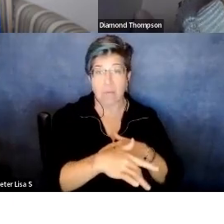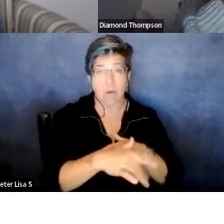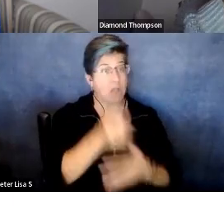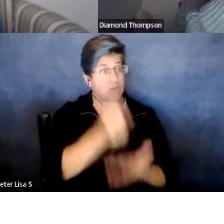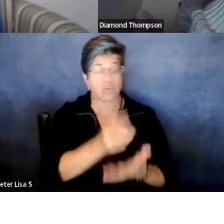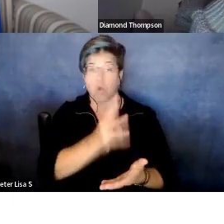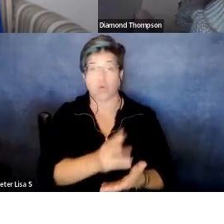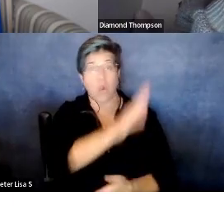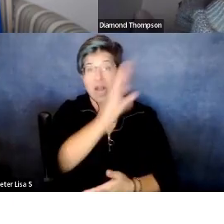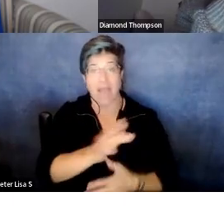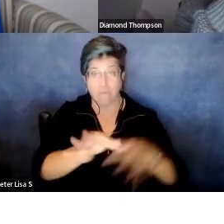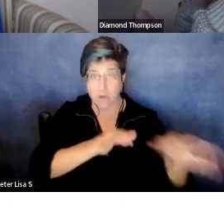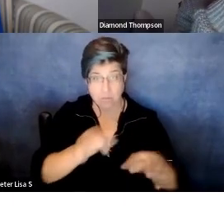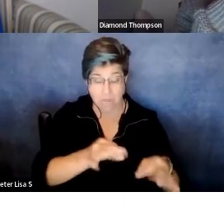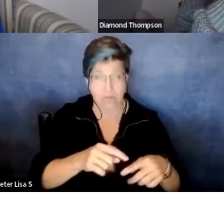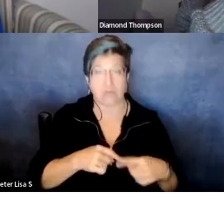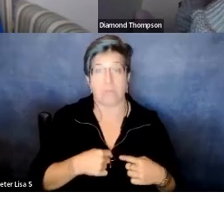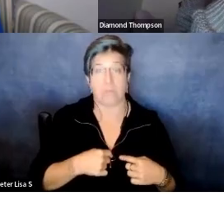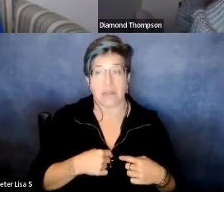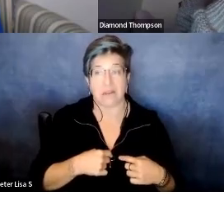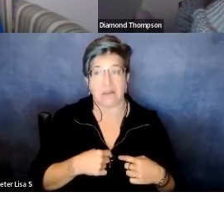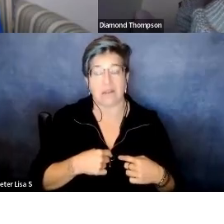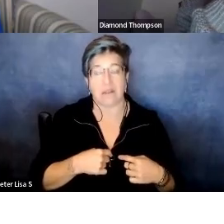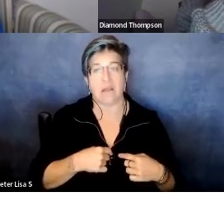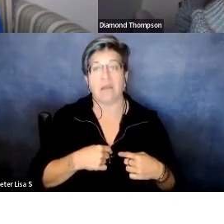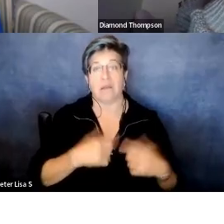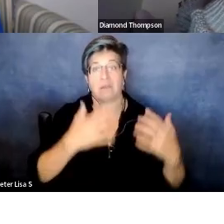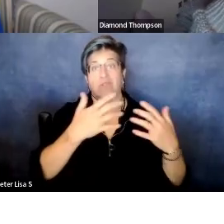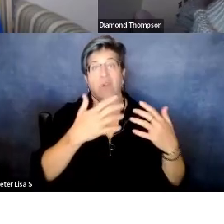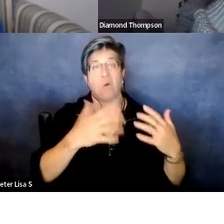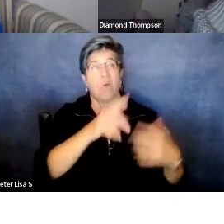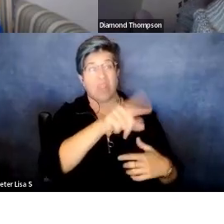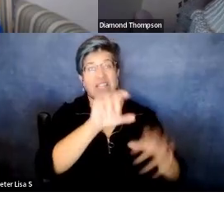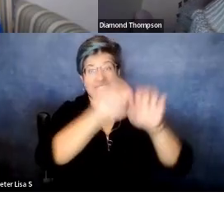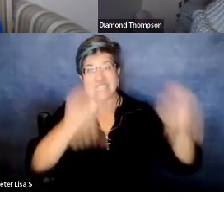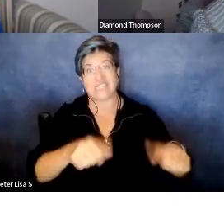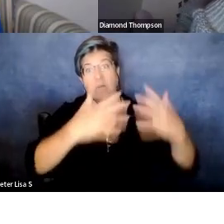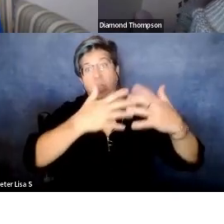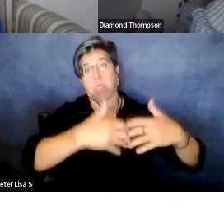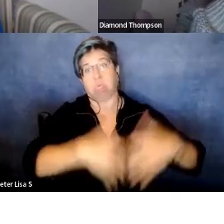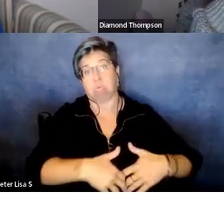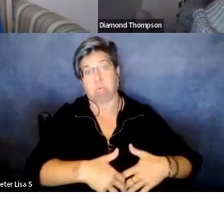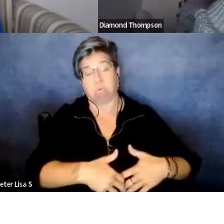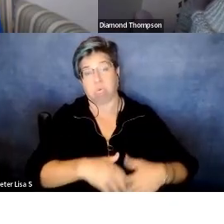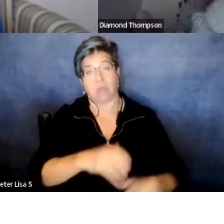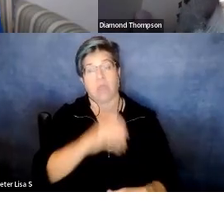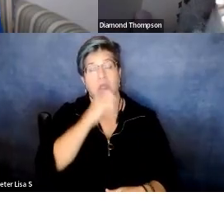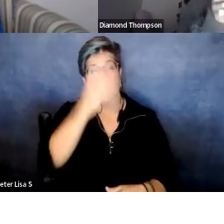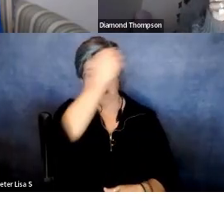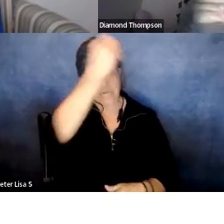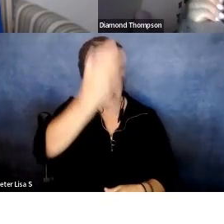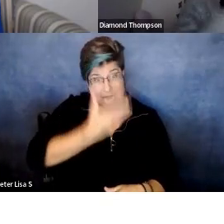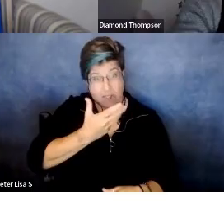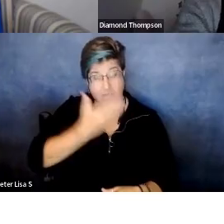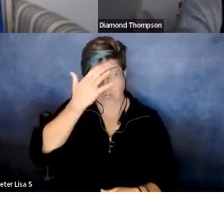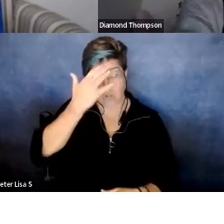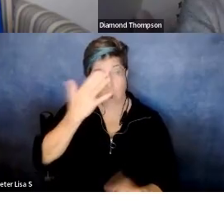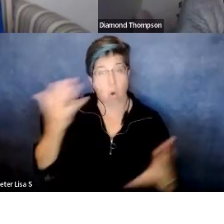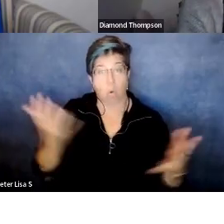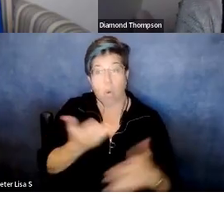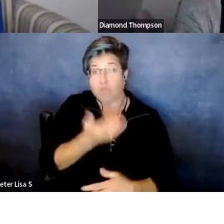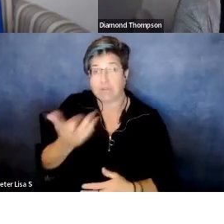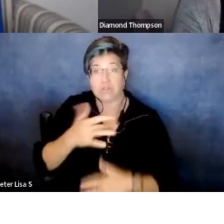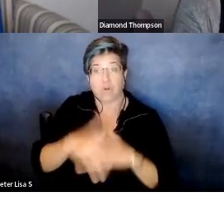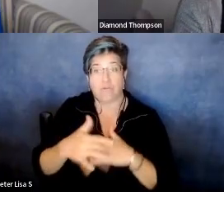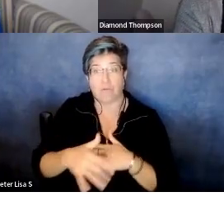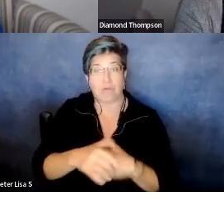me. So it's like, it breaks down a lot in the system for as like not letting us know certain resources and helping